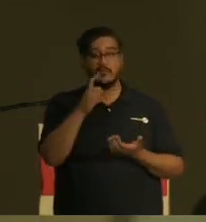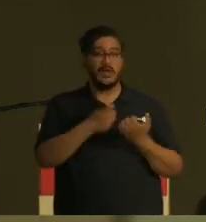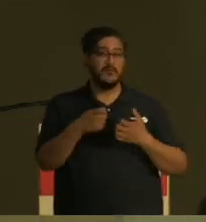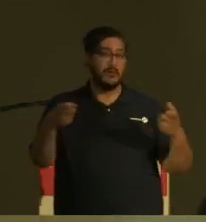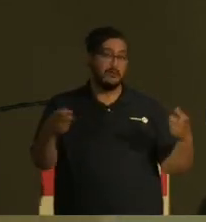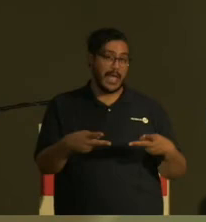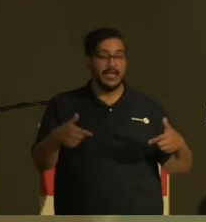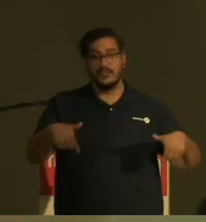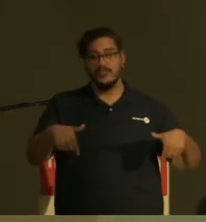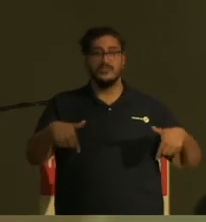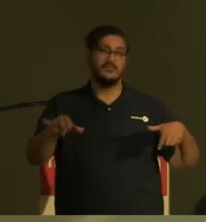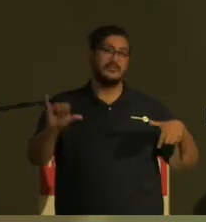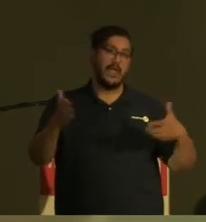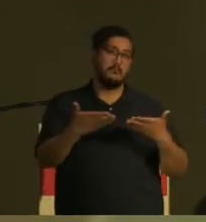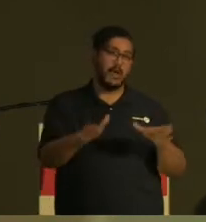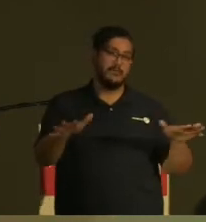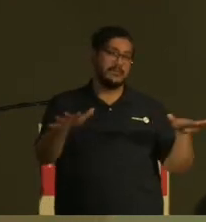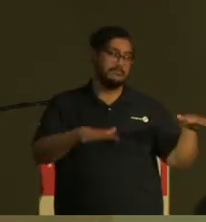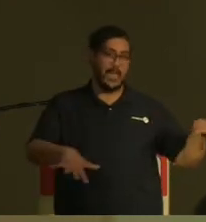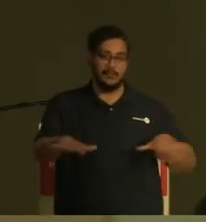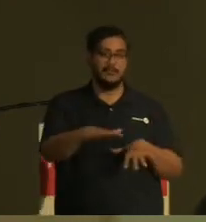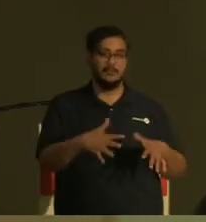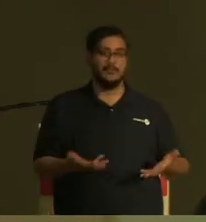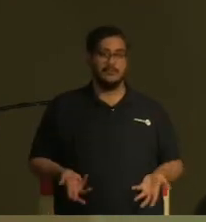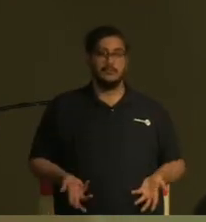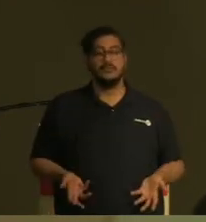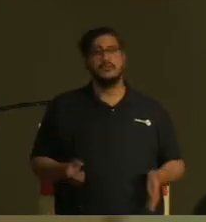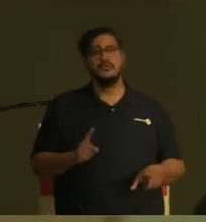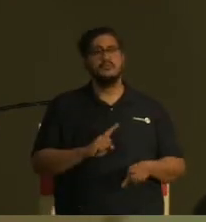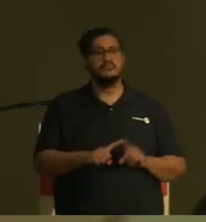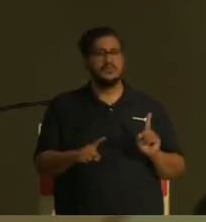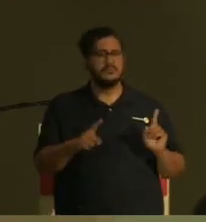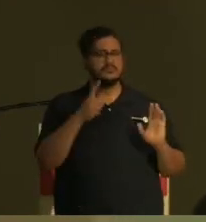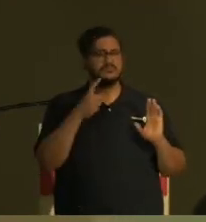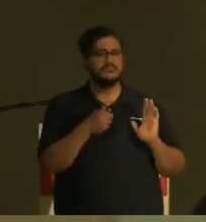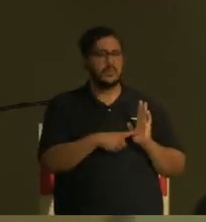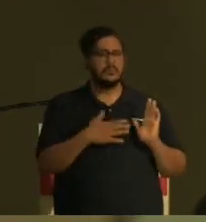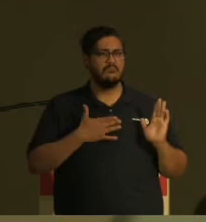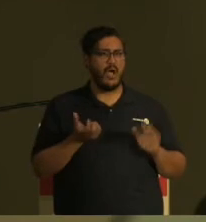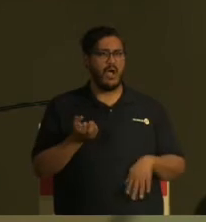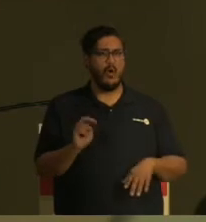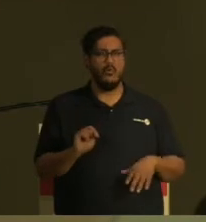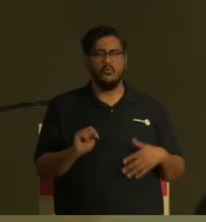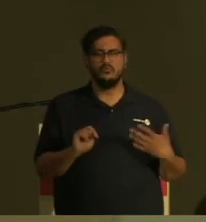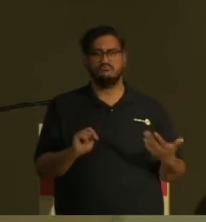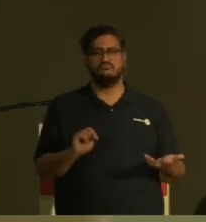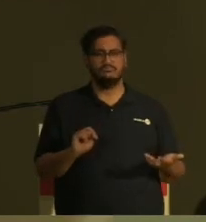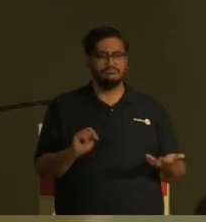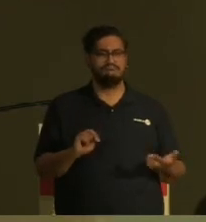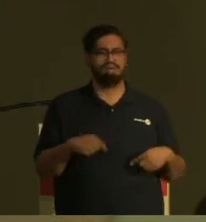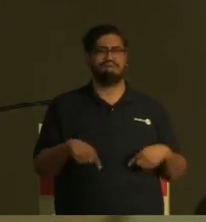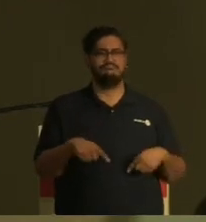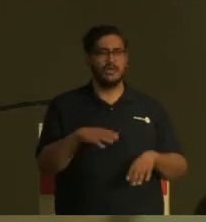this sort of public space. But I have noticed even in my own fidgeting on stage